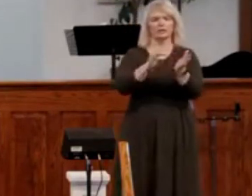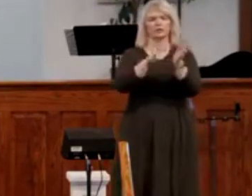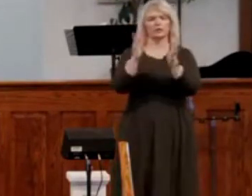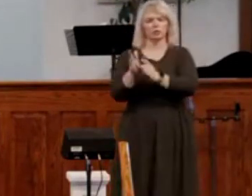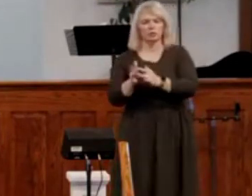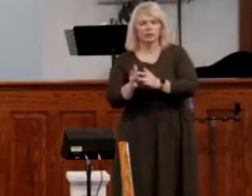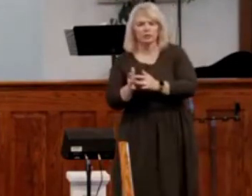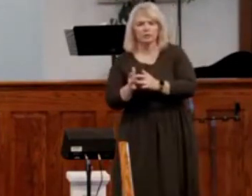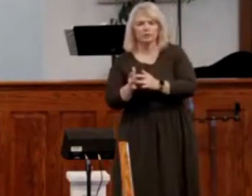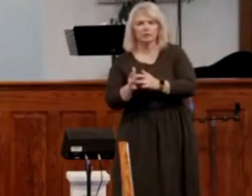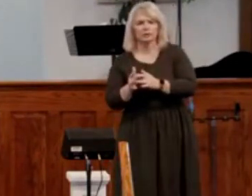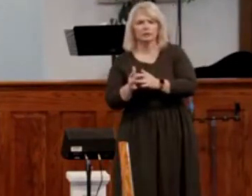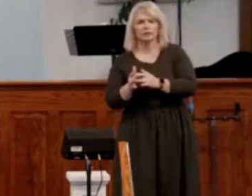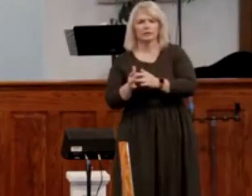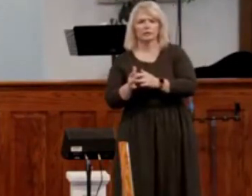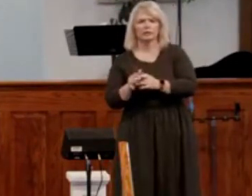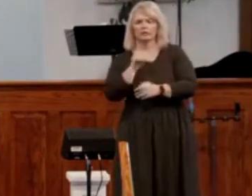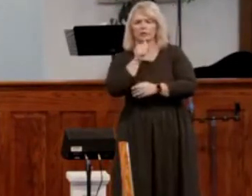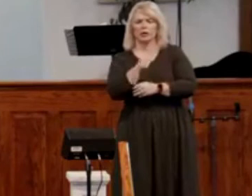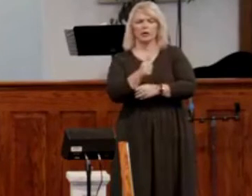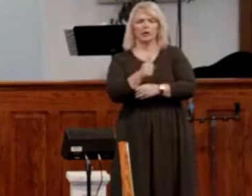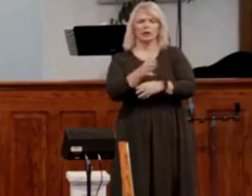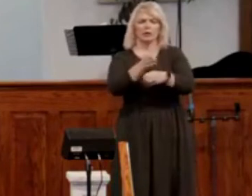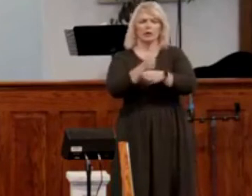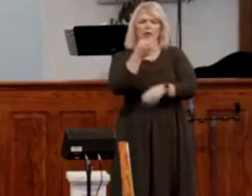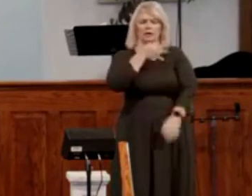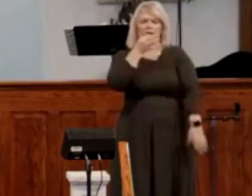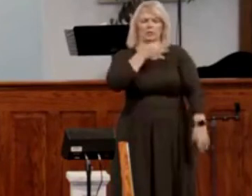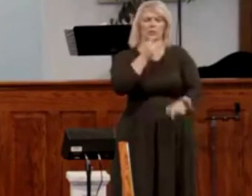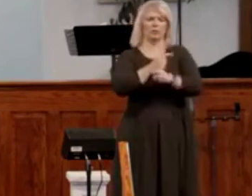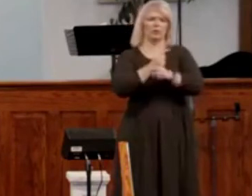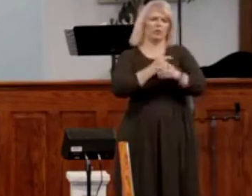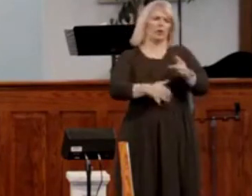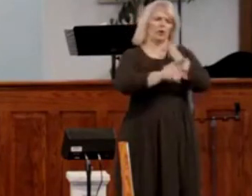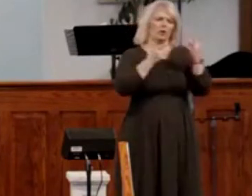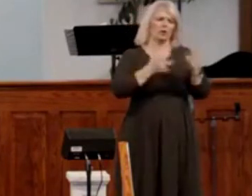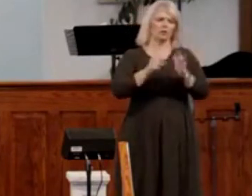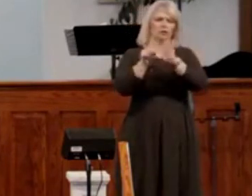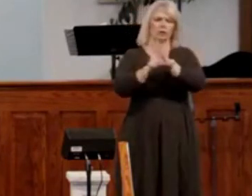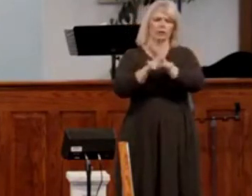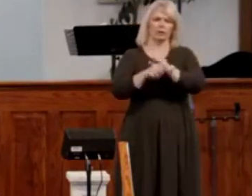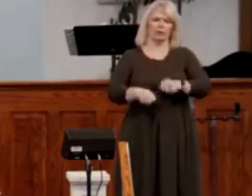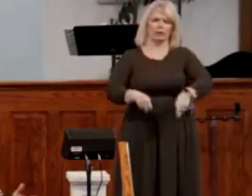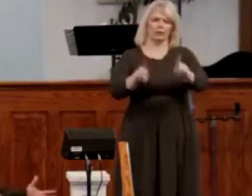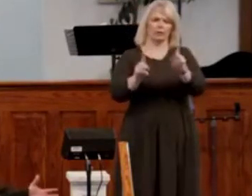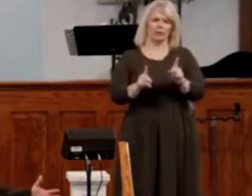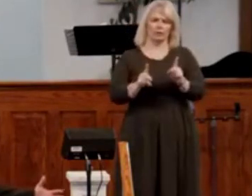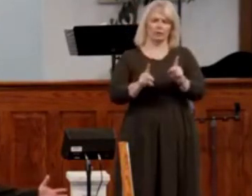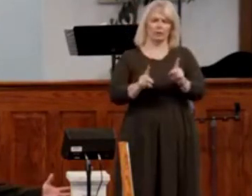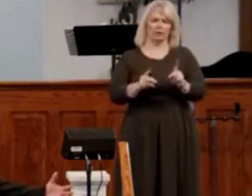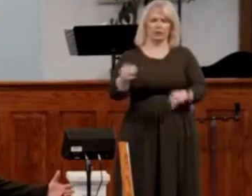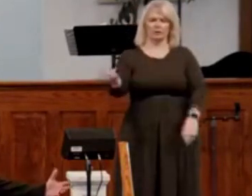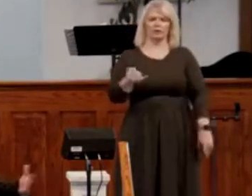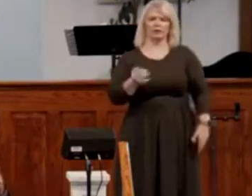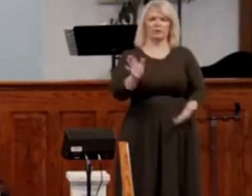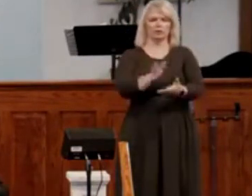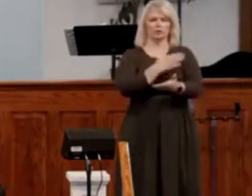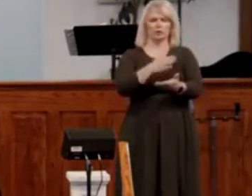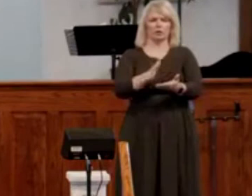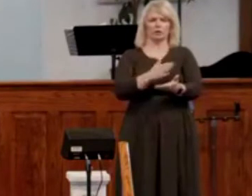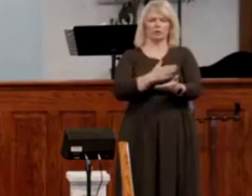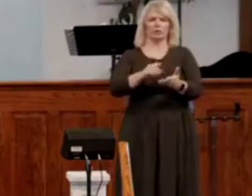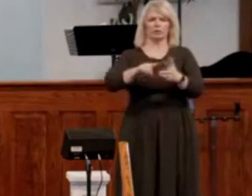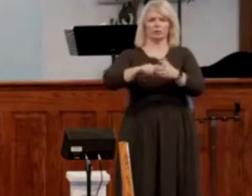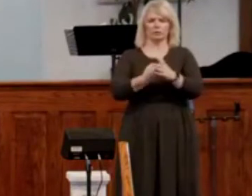Jesus, you're not taking communion with the right heart. So in a minute, we're going to have an opportunity. Our invitation song is going to double as